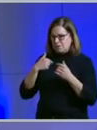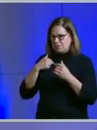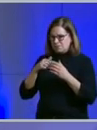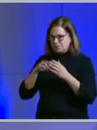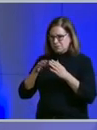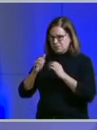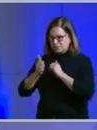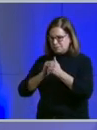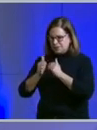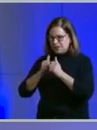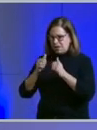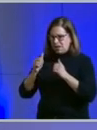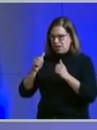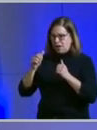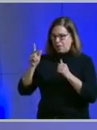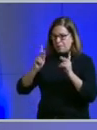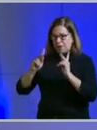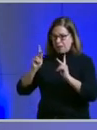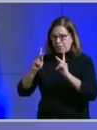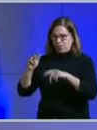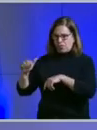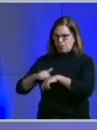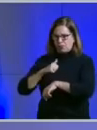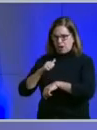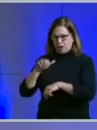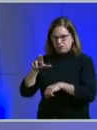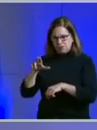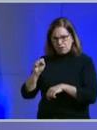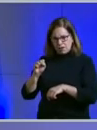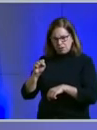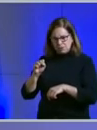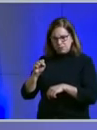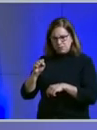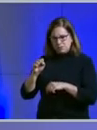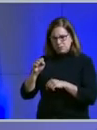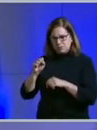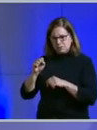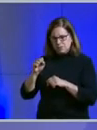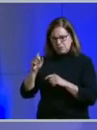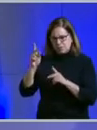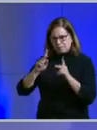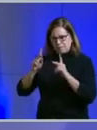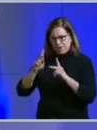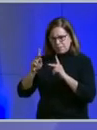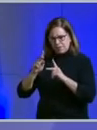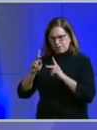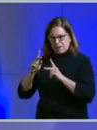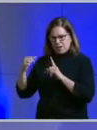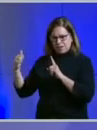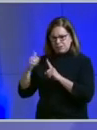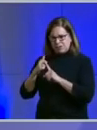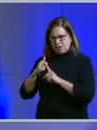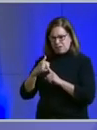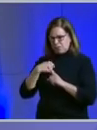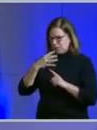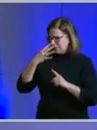not win. While we were all upset by the incident, we pressed on and eventually came in second